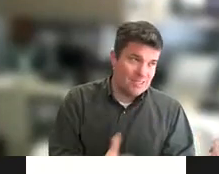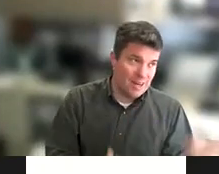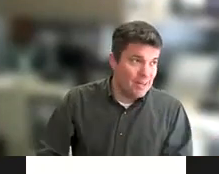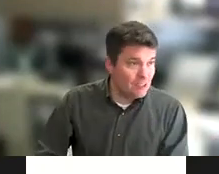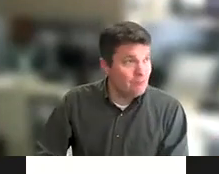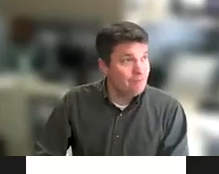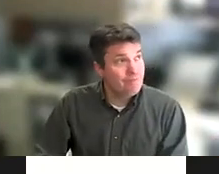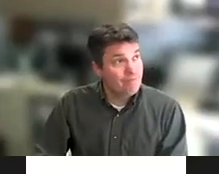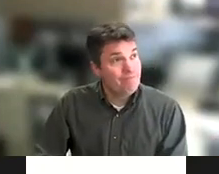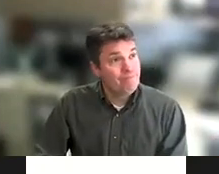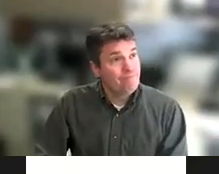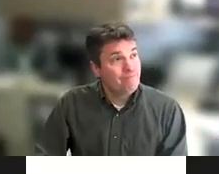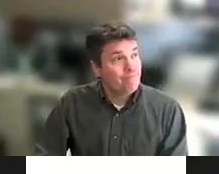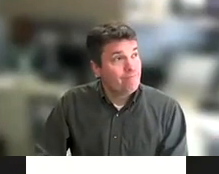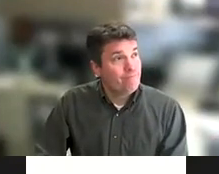when the person is signing. So.